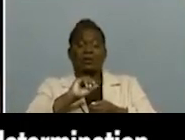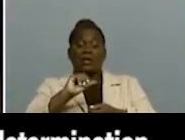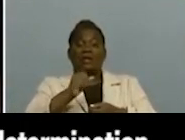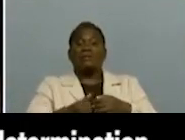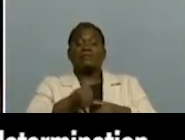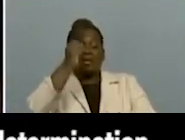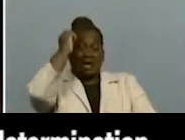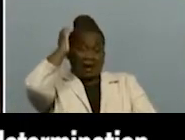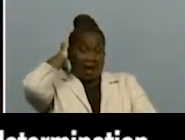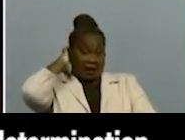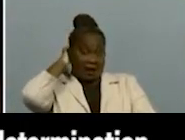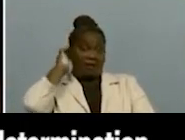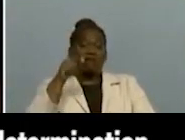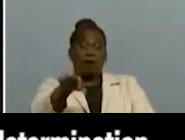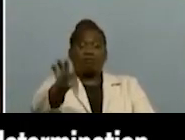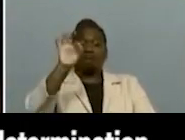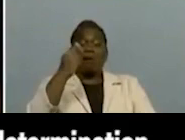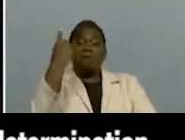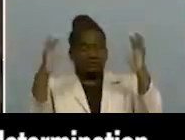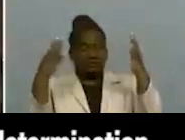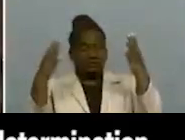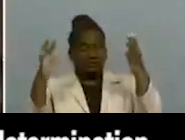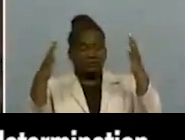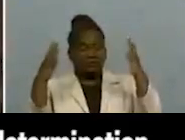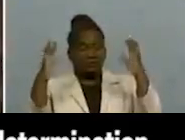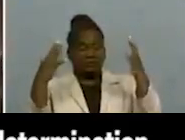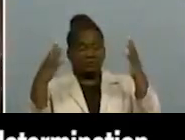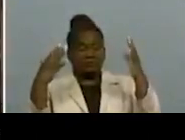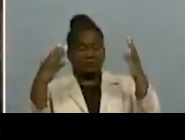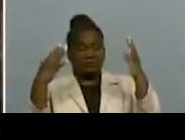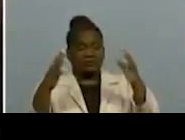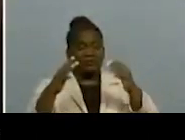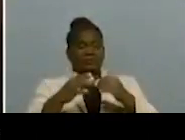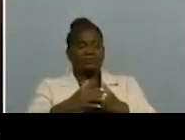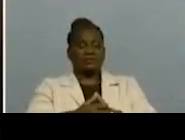to free self-determination by the peoples is a principle of the revolution,